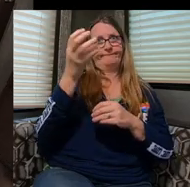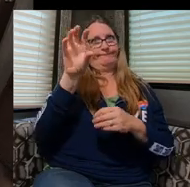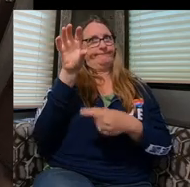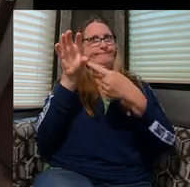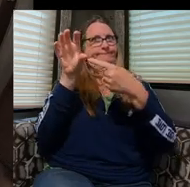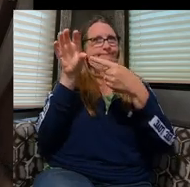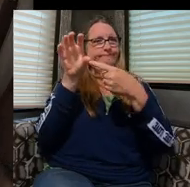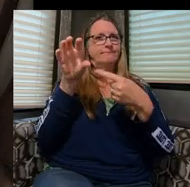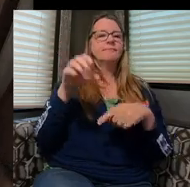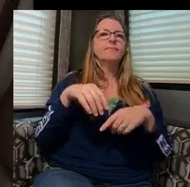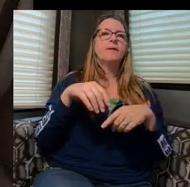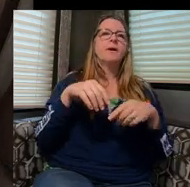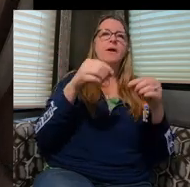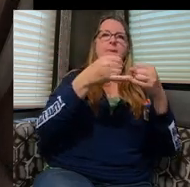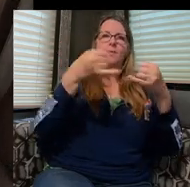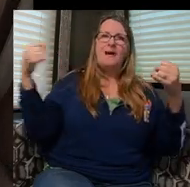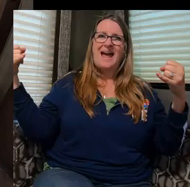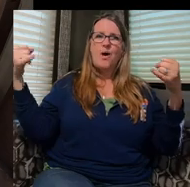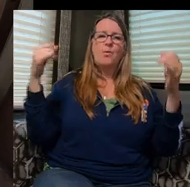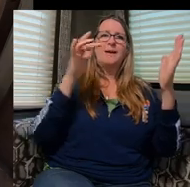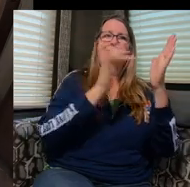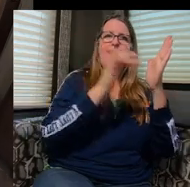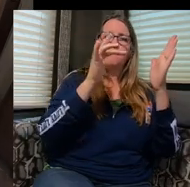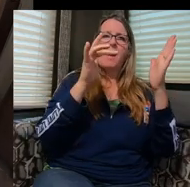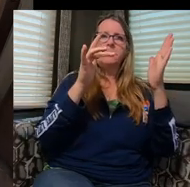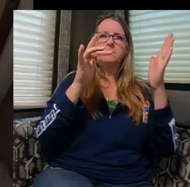retractable clothesline. Put it out, hit the button